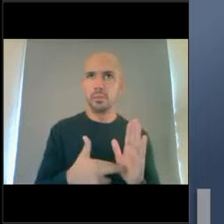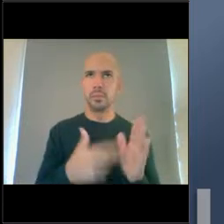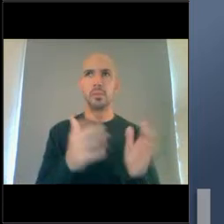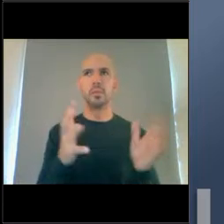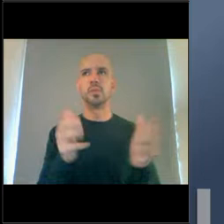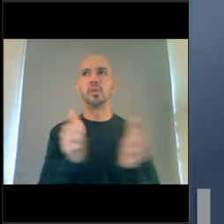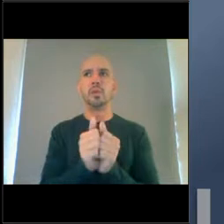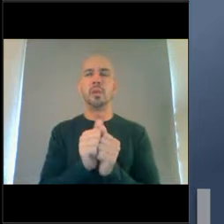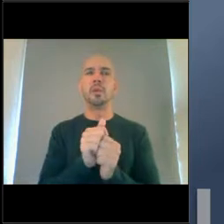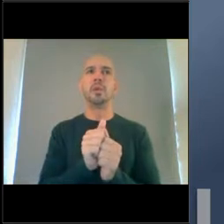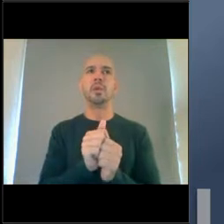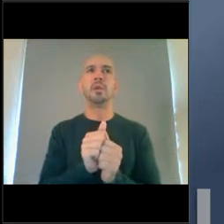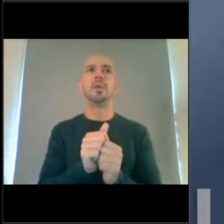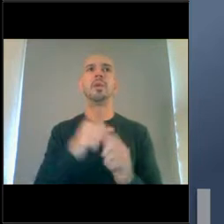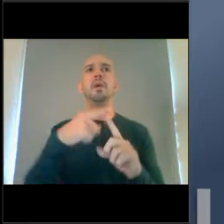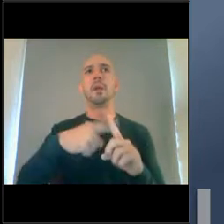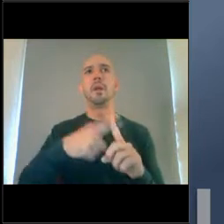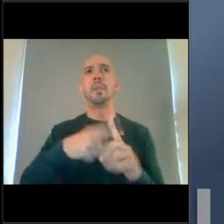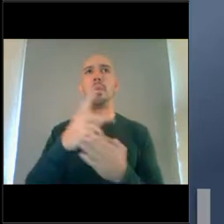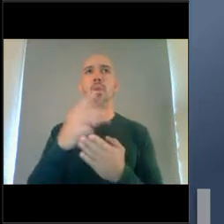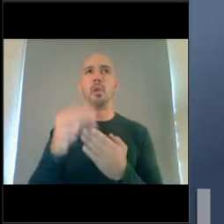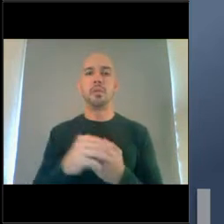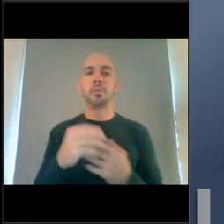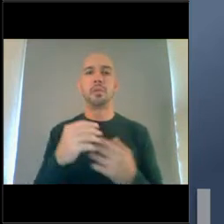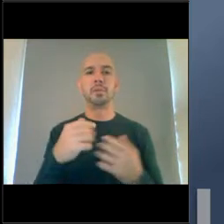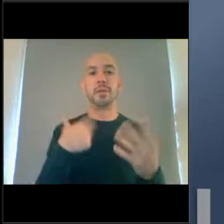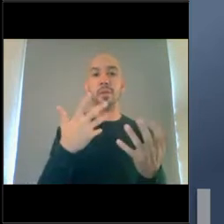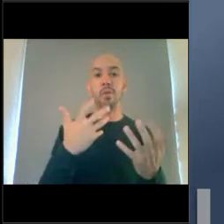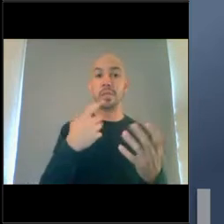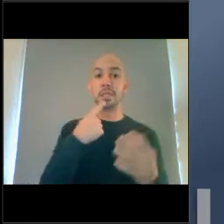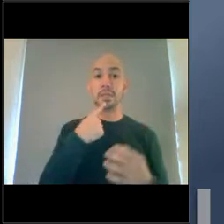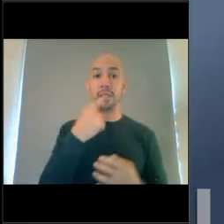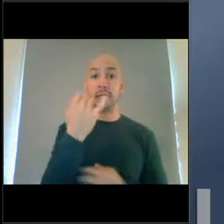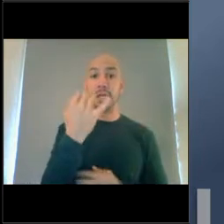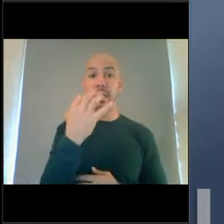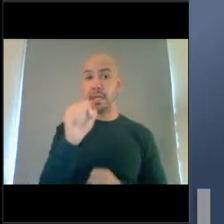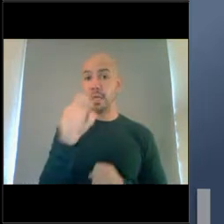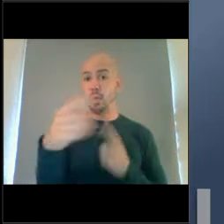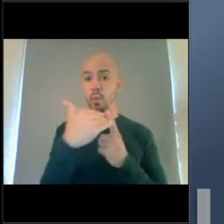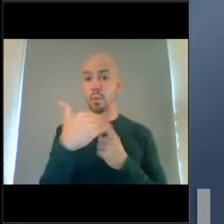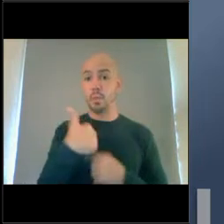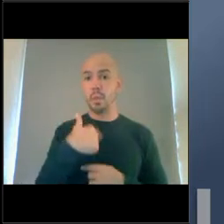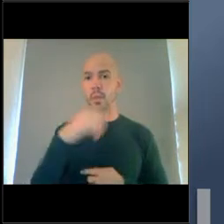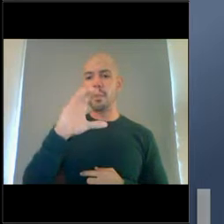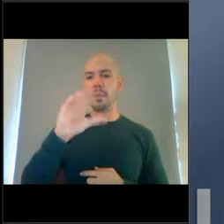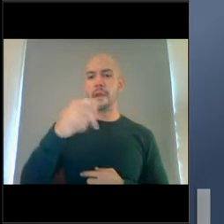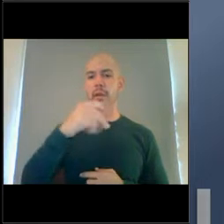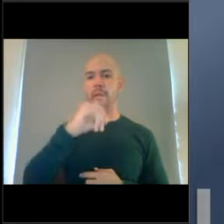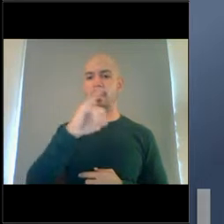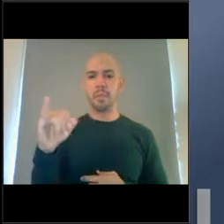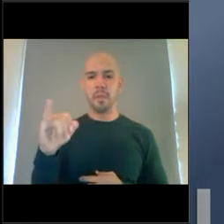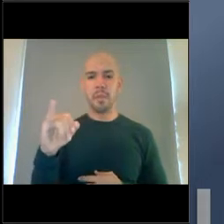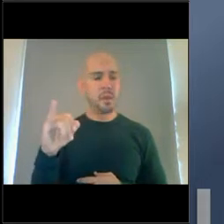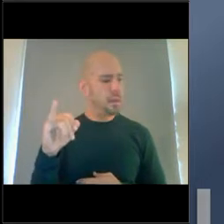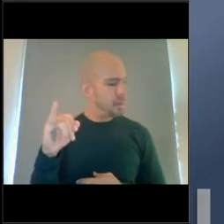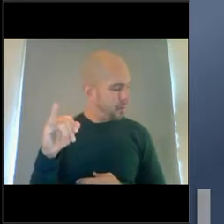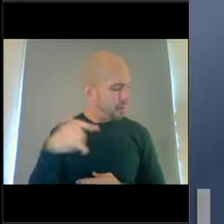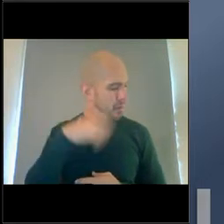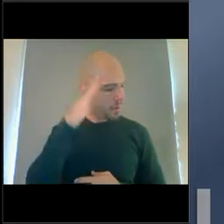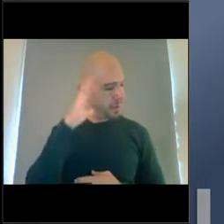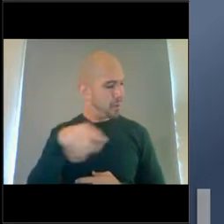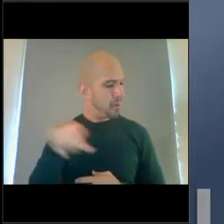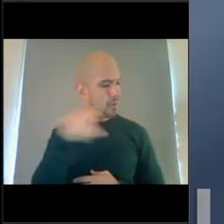so i just have a question for our team and whoever wants to answer can answer can you guys remind me i know capped i had went over individual